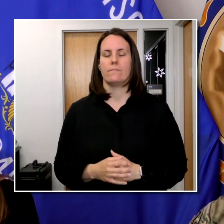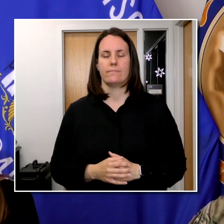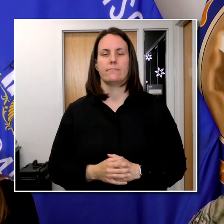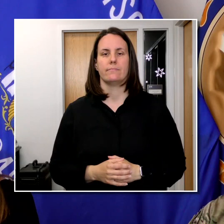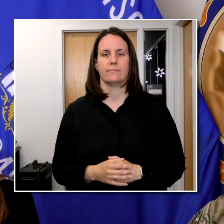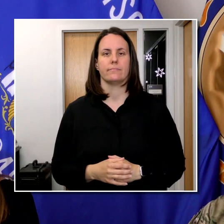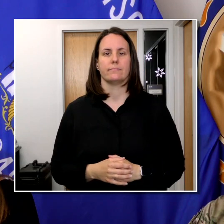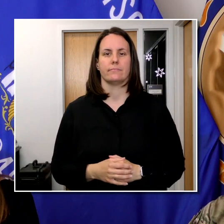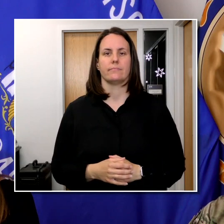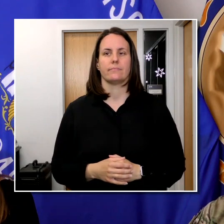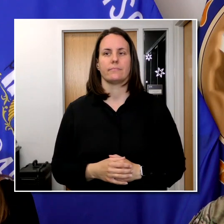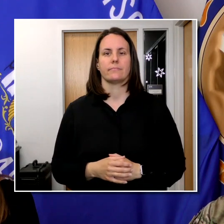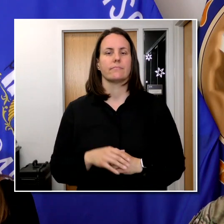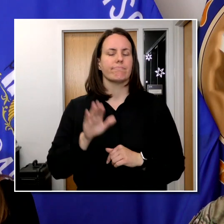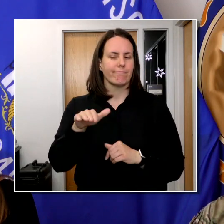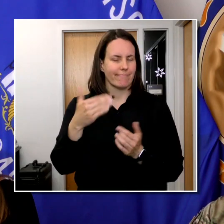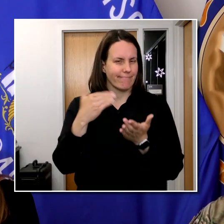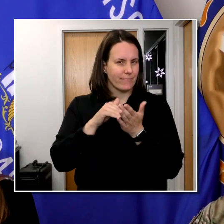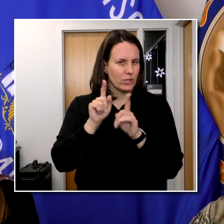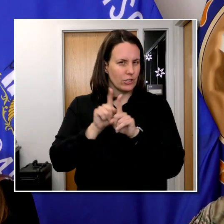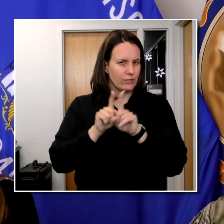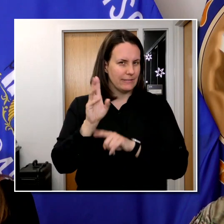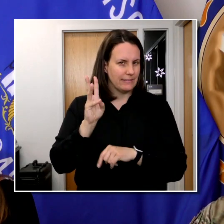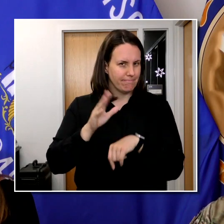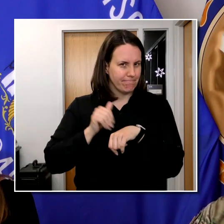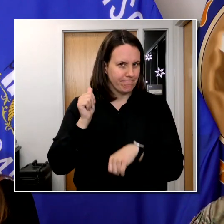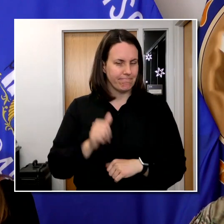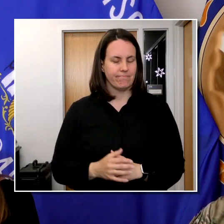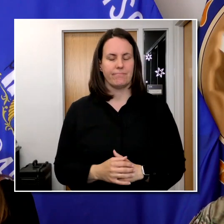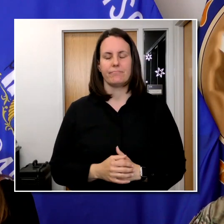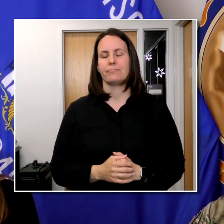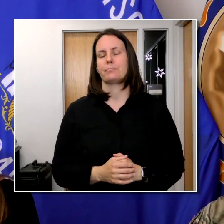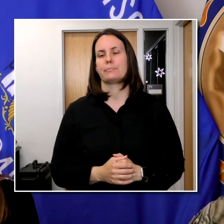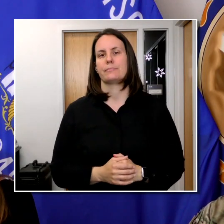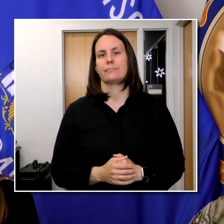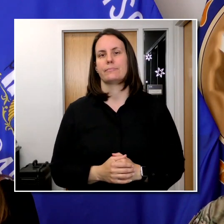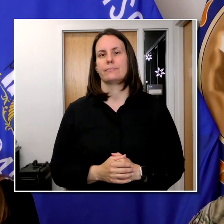Rich, a reminder, *6 to unmute your line.